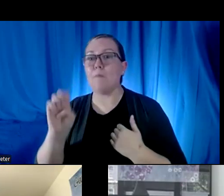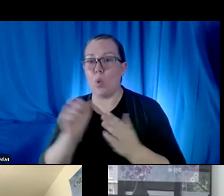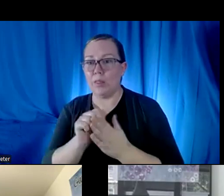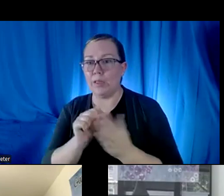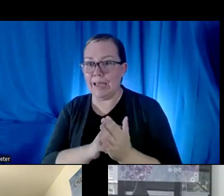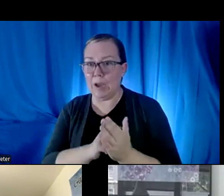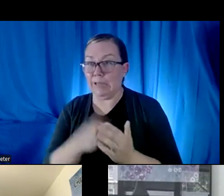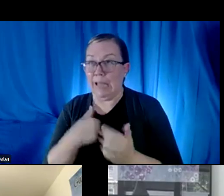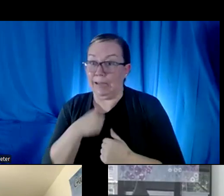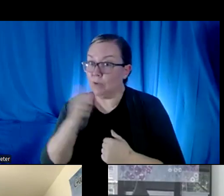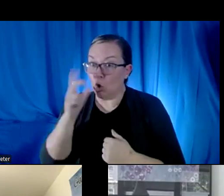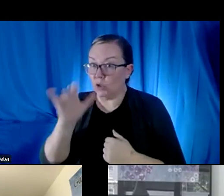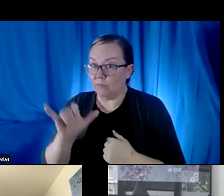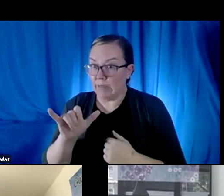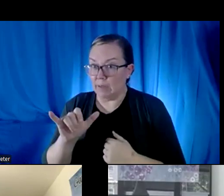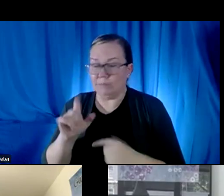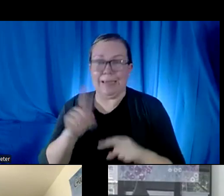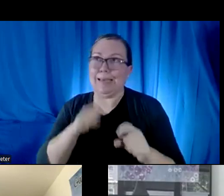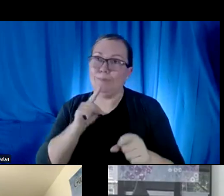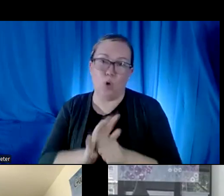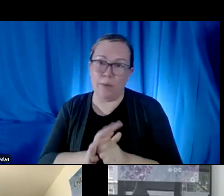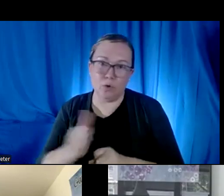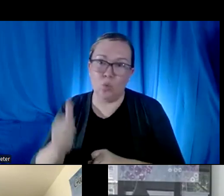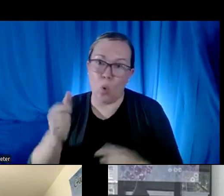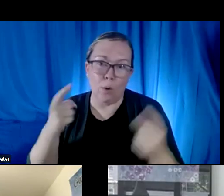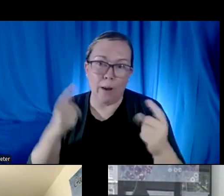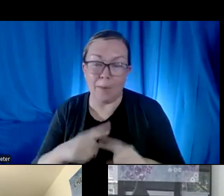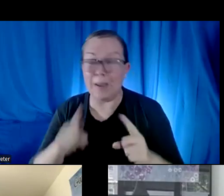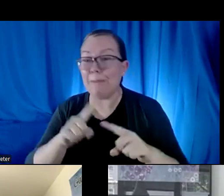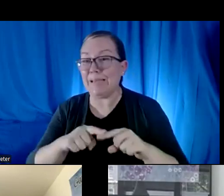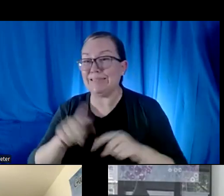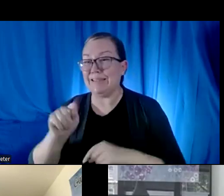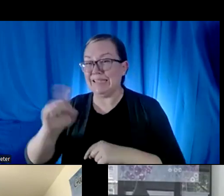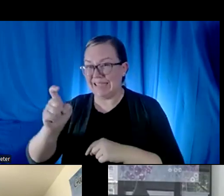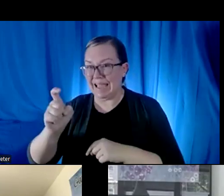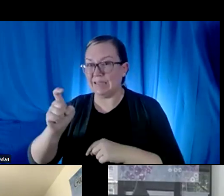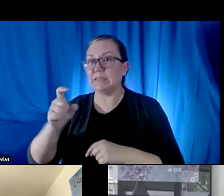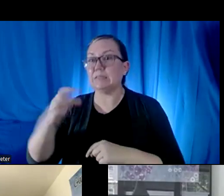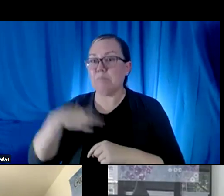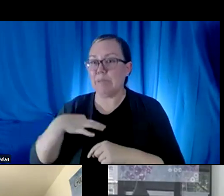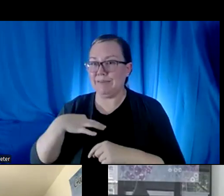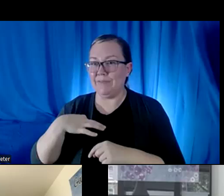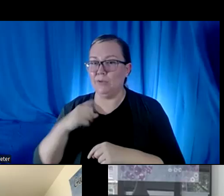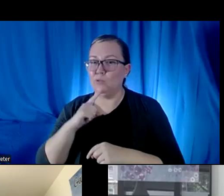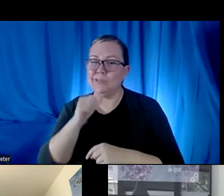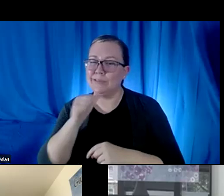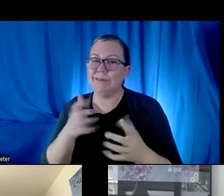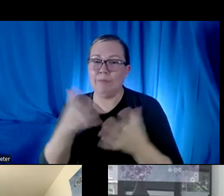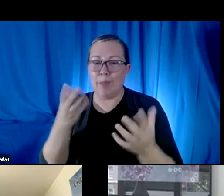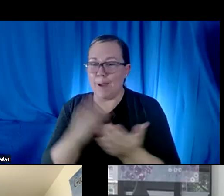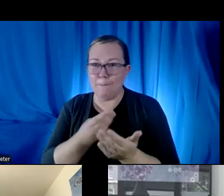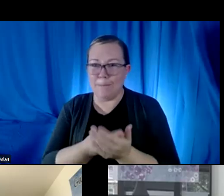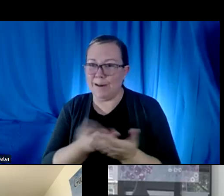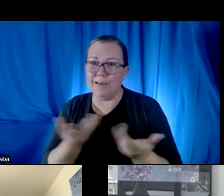I can't say that it won't happen, but based on the tax benefits you get from having an ABLE account, it's not a lot of money. And if